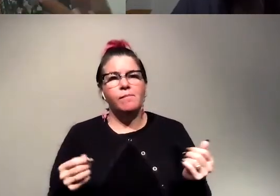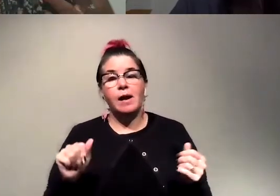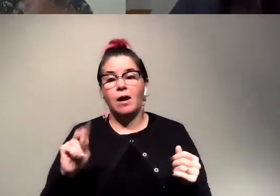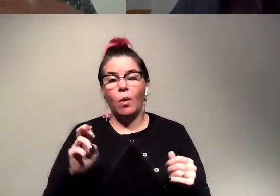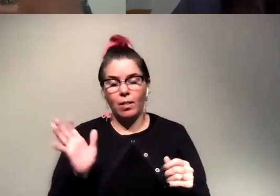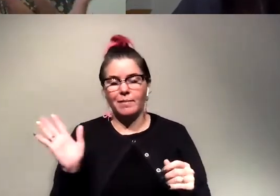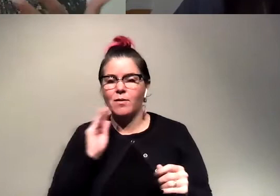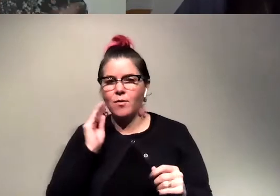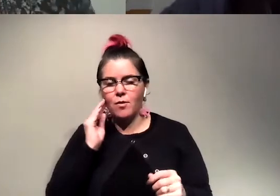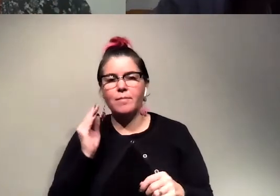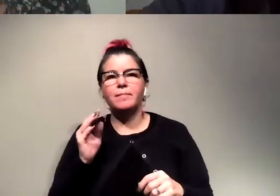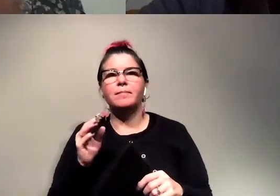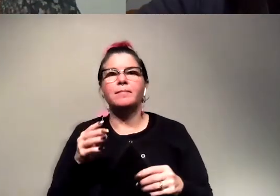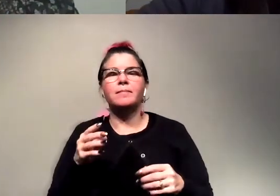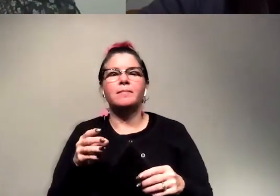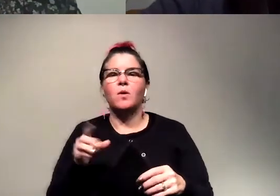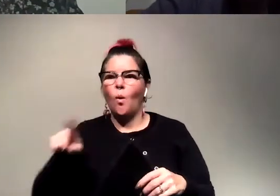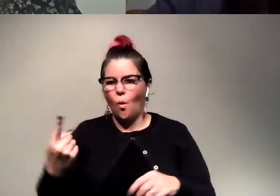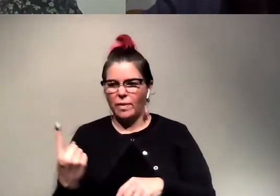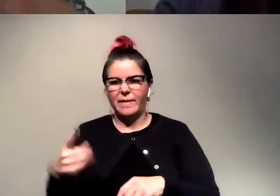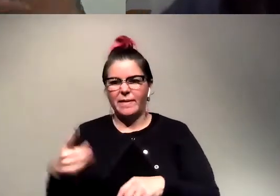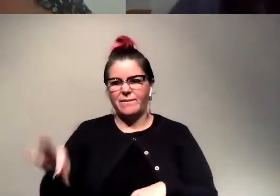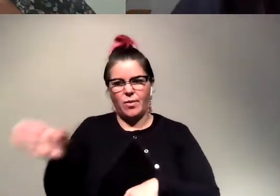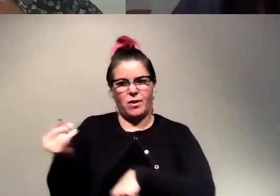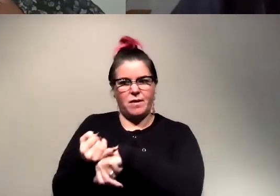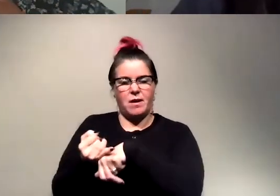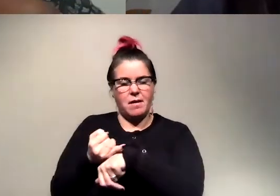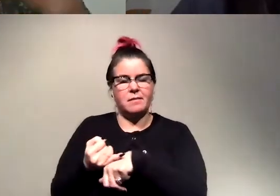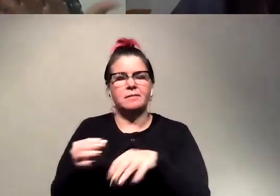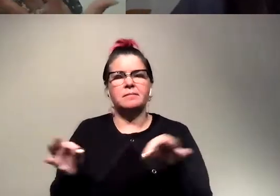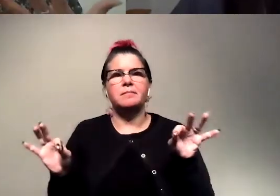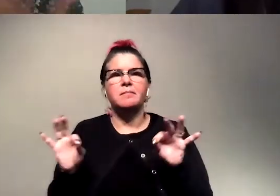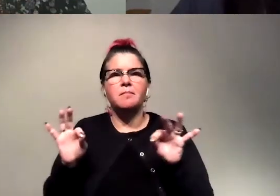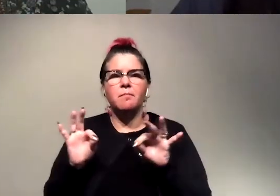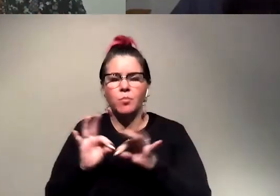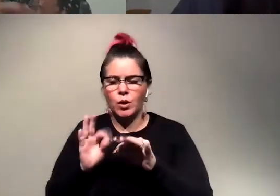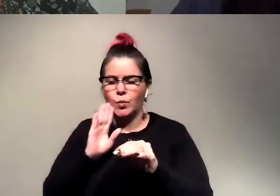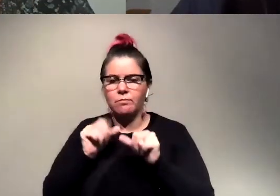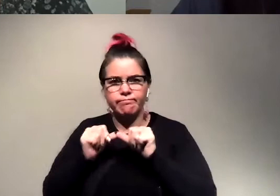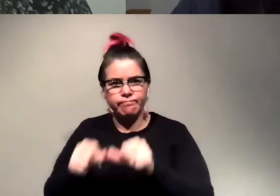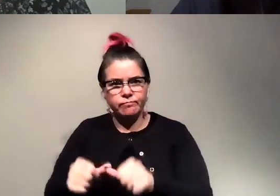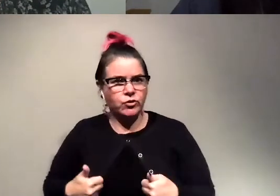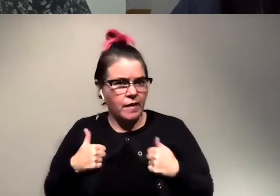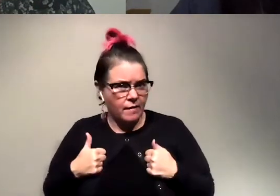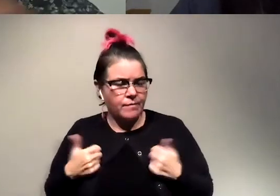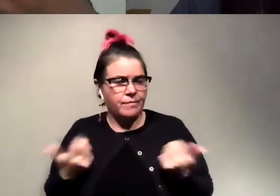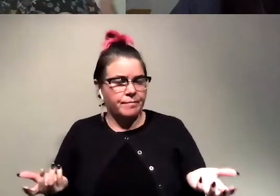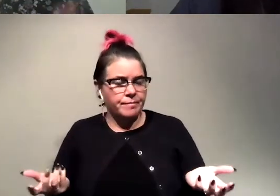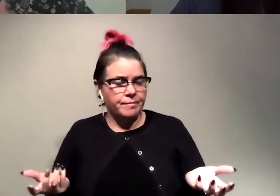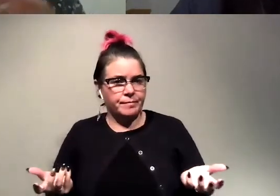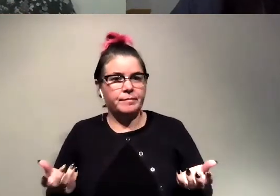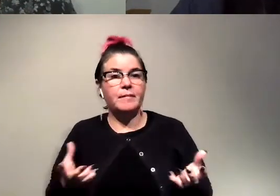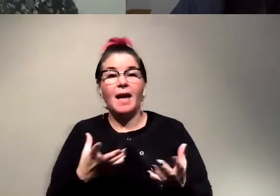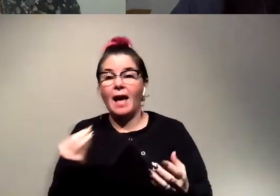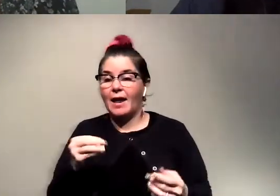is endemic, it's only found there, we want to make sure that it survives. With a lizard that's invasive